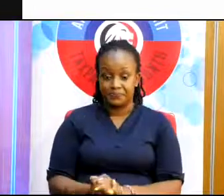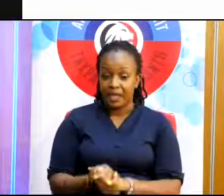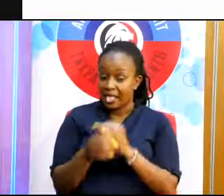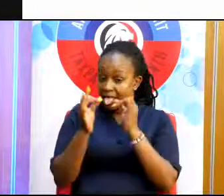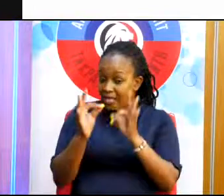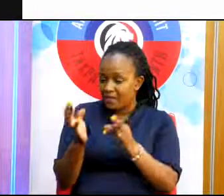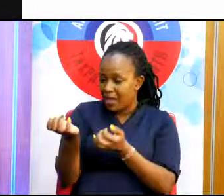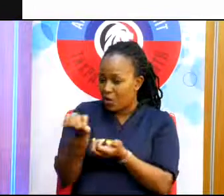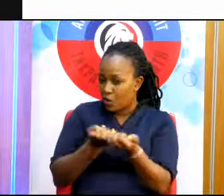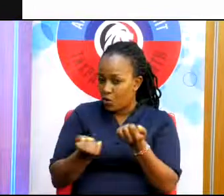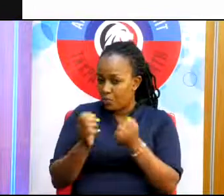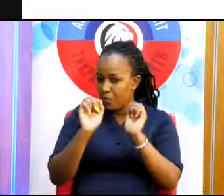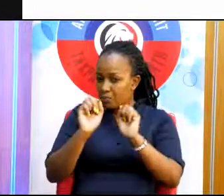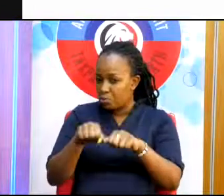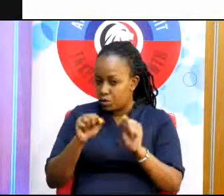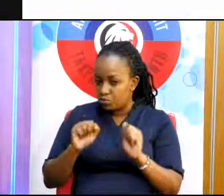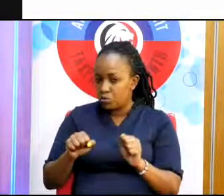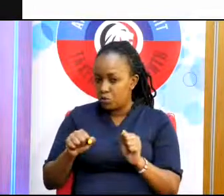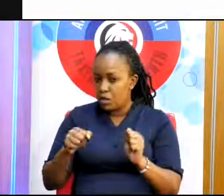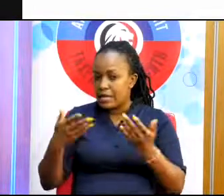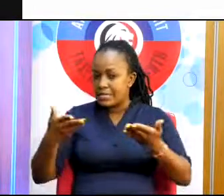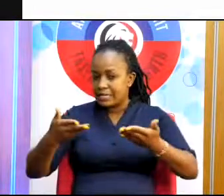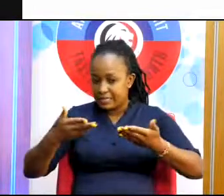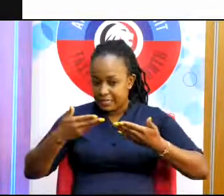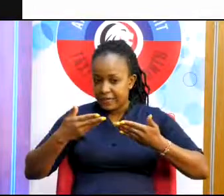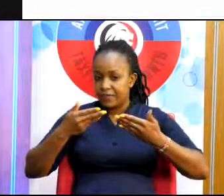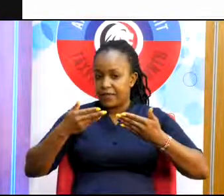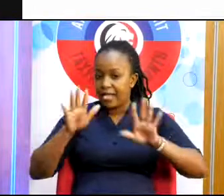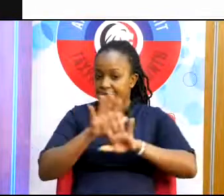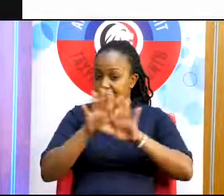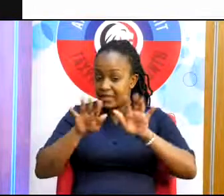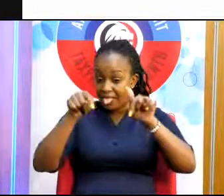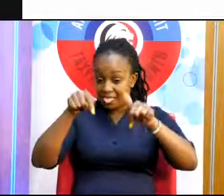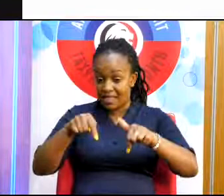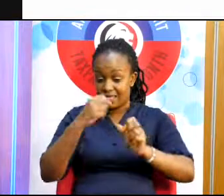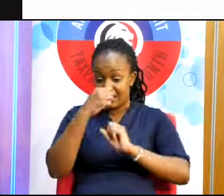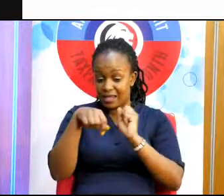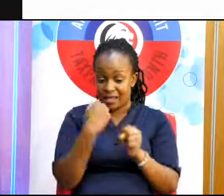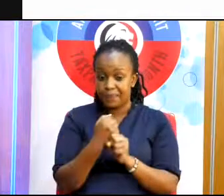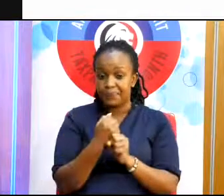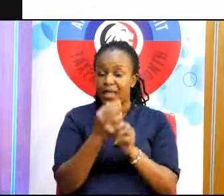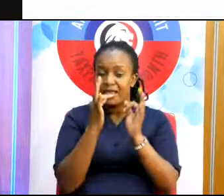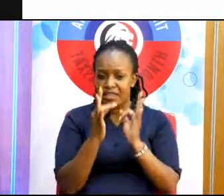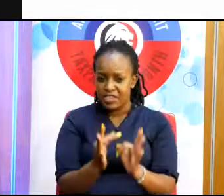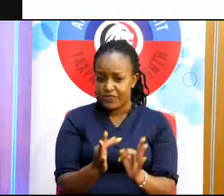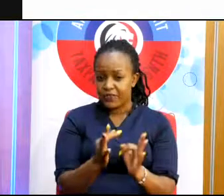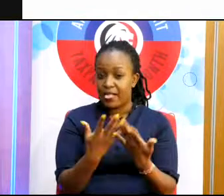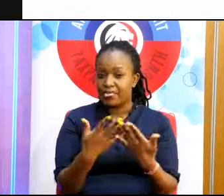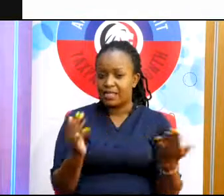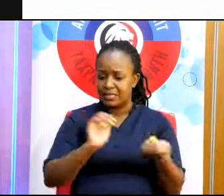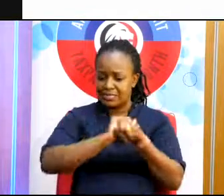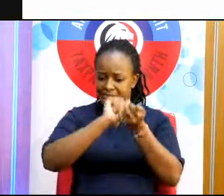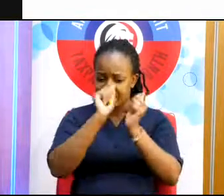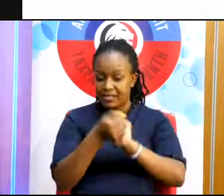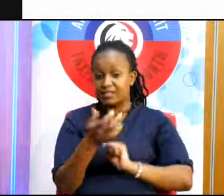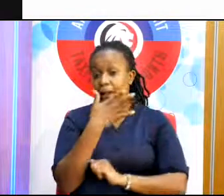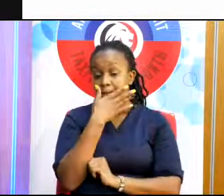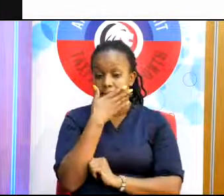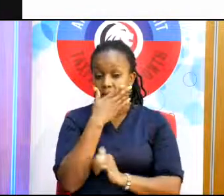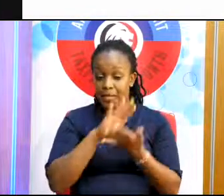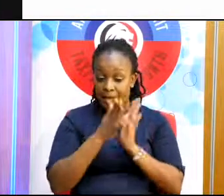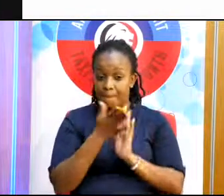If the economy is able to recover this particular year, if things turn out better than